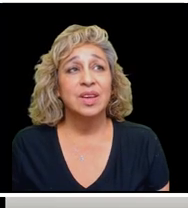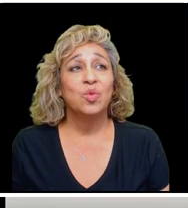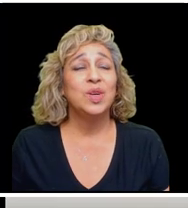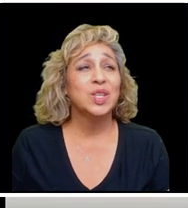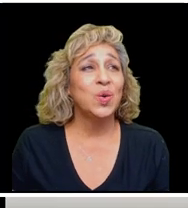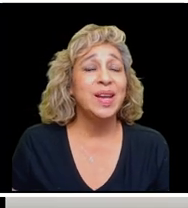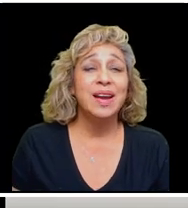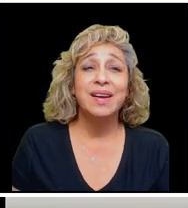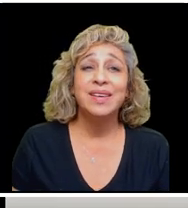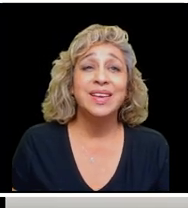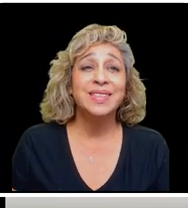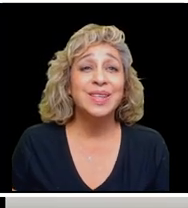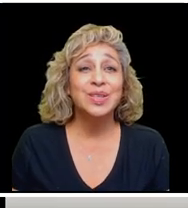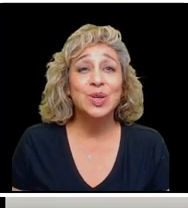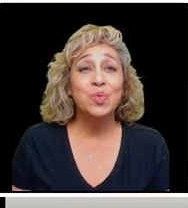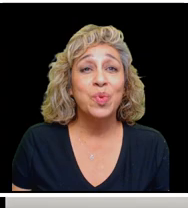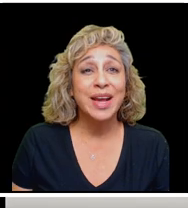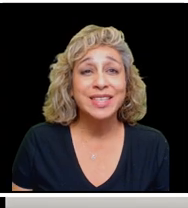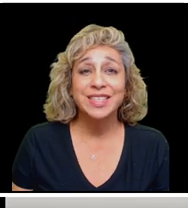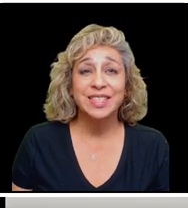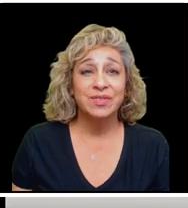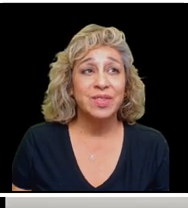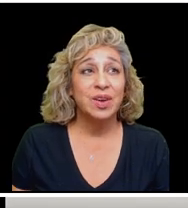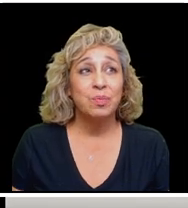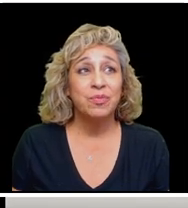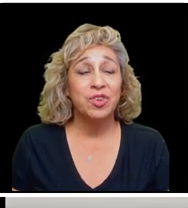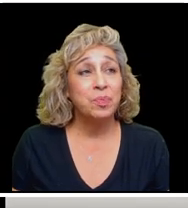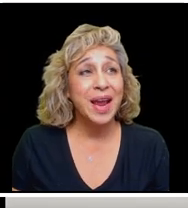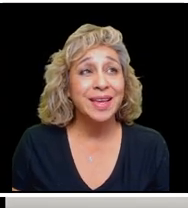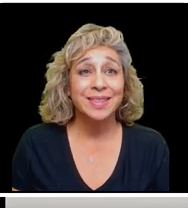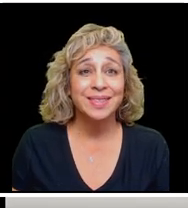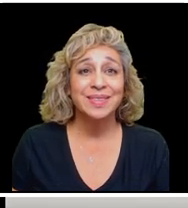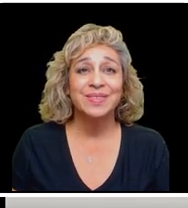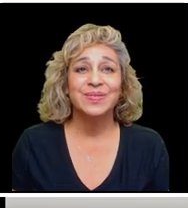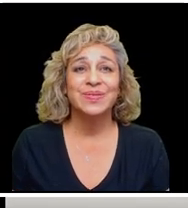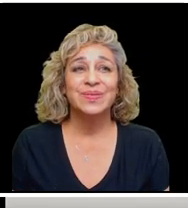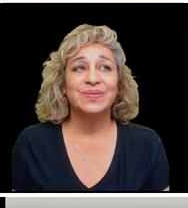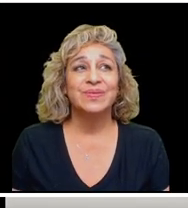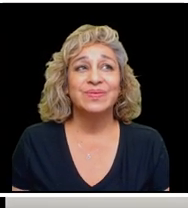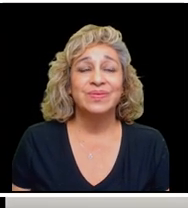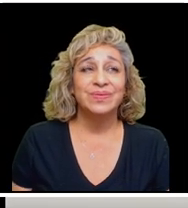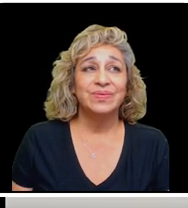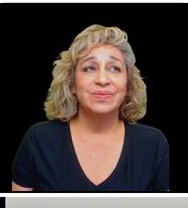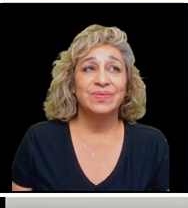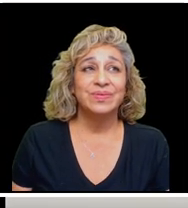what's going on is there's no branches for banks